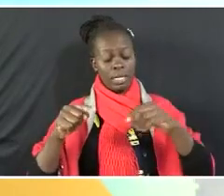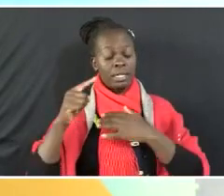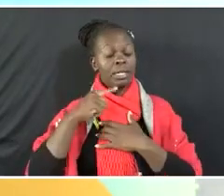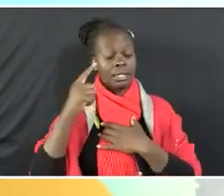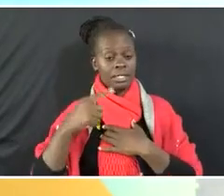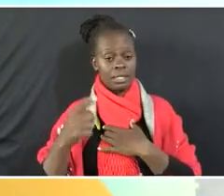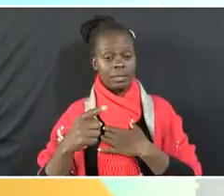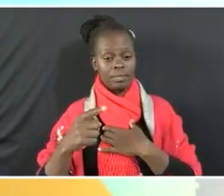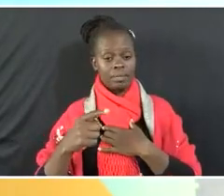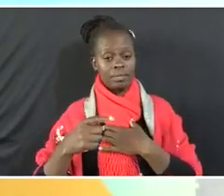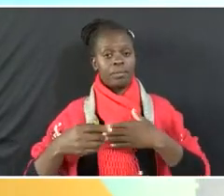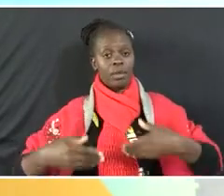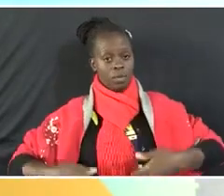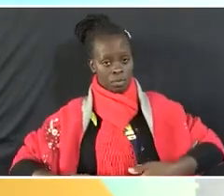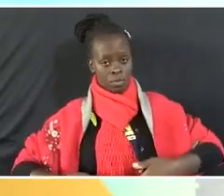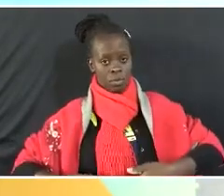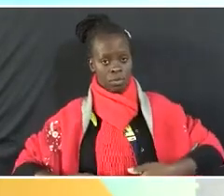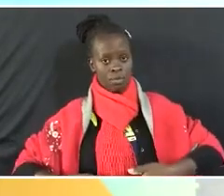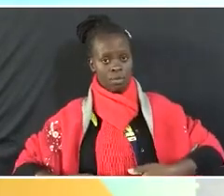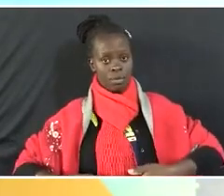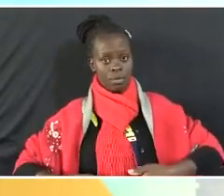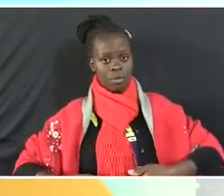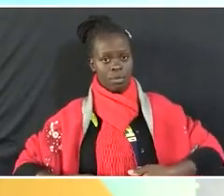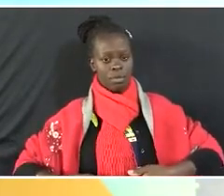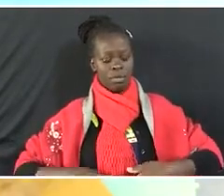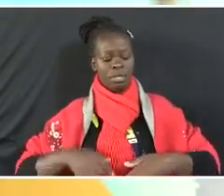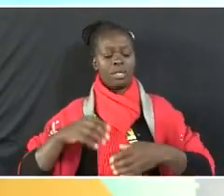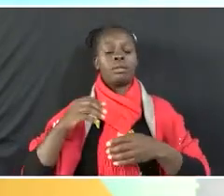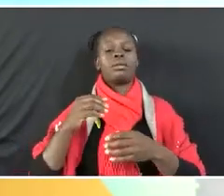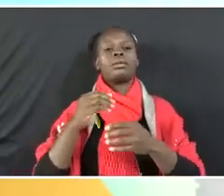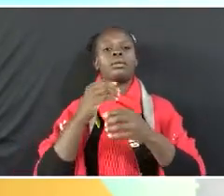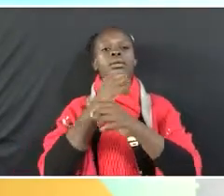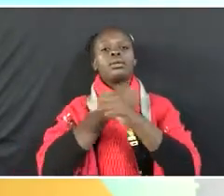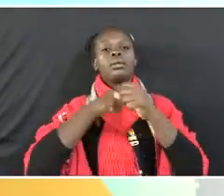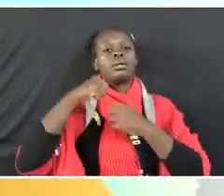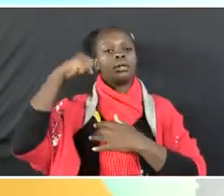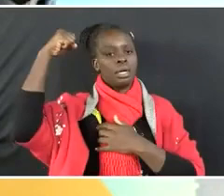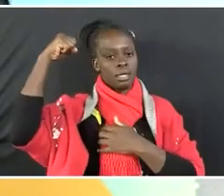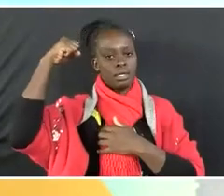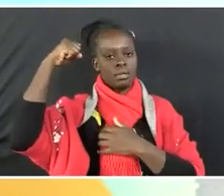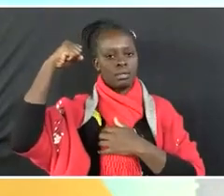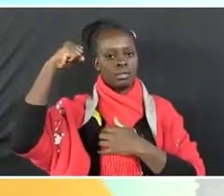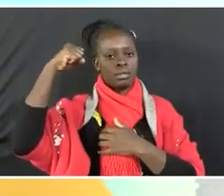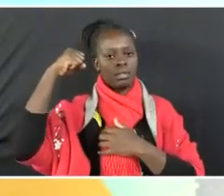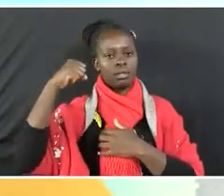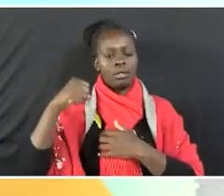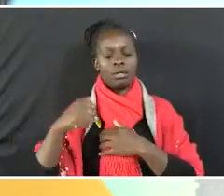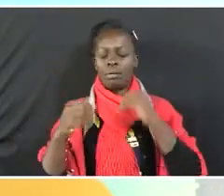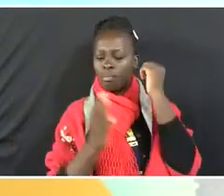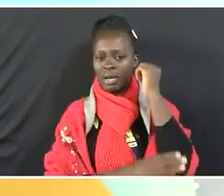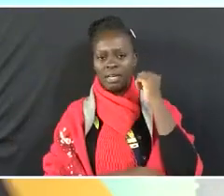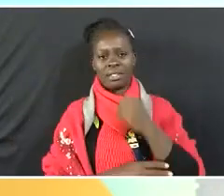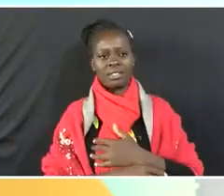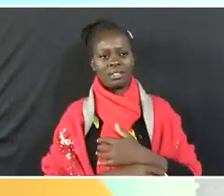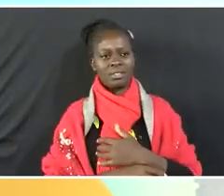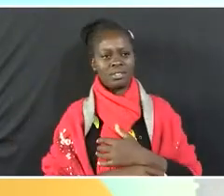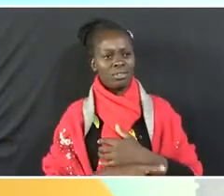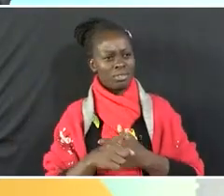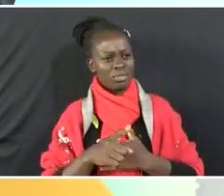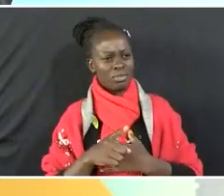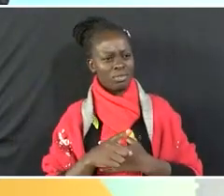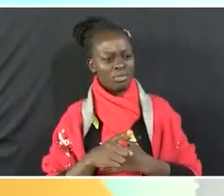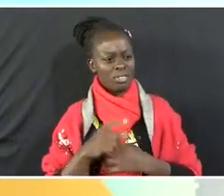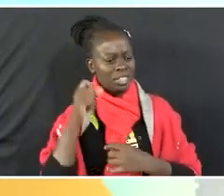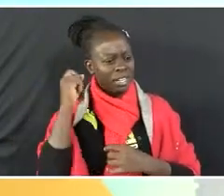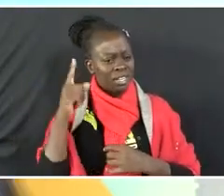people threatening parents with suicide, please stop it. You are not handling your parents with care. Do you know how it feels as a